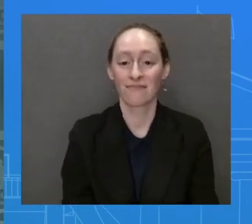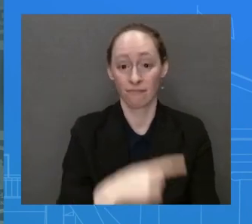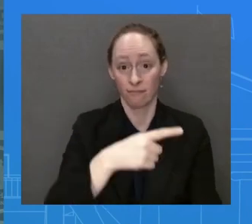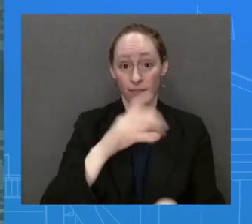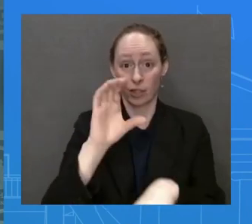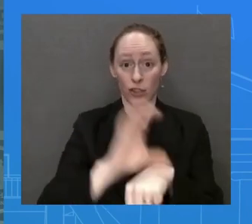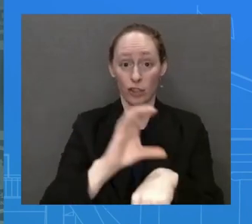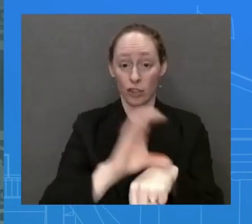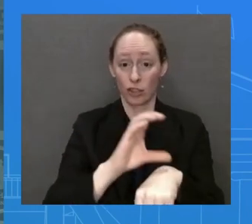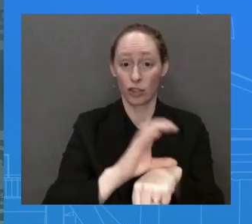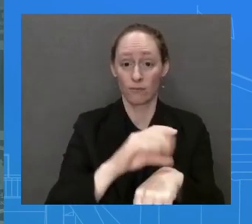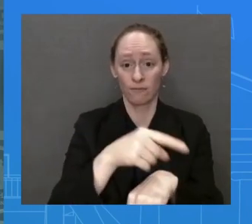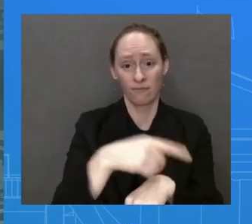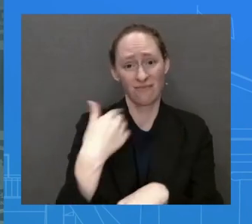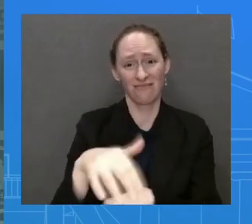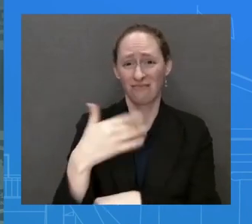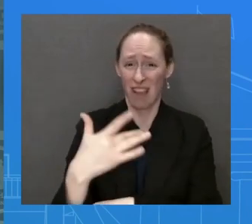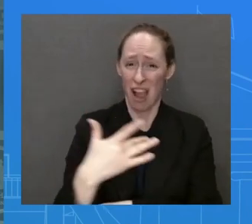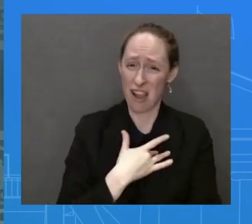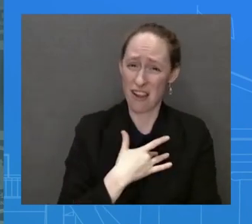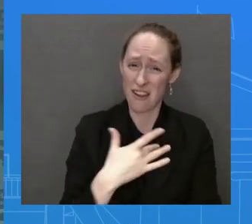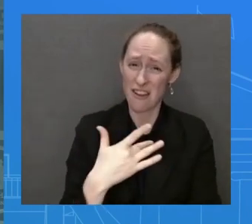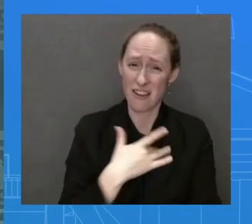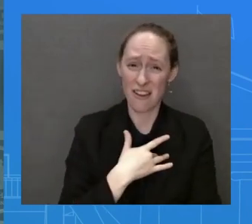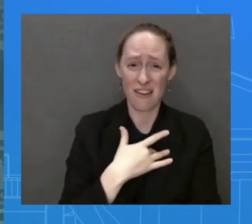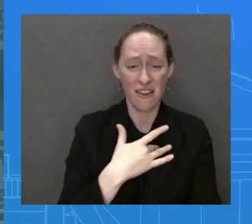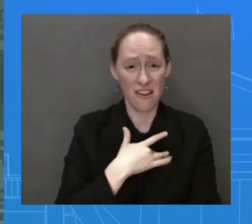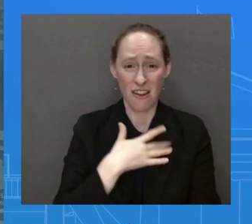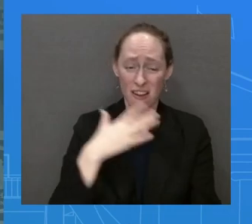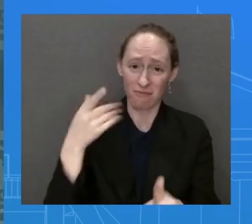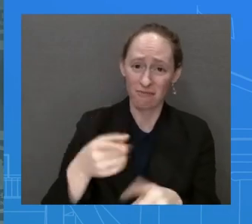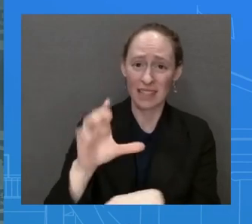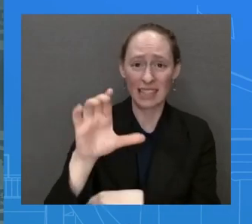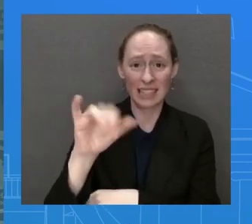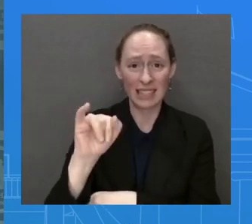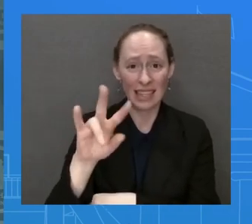for decades. With that, Mayor Bottoms.